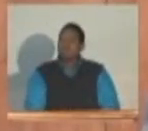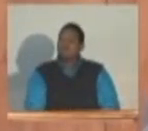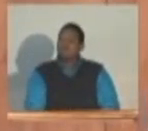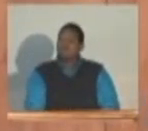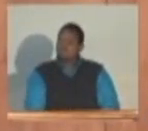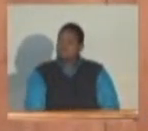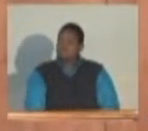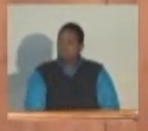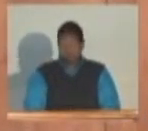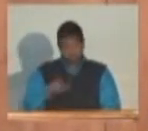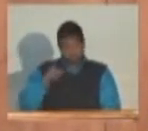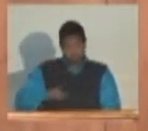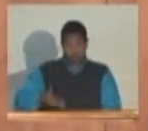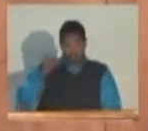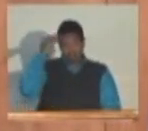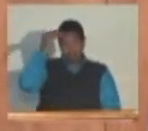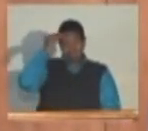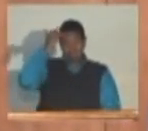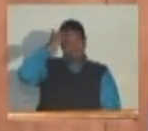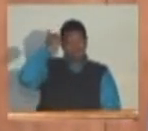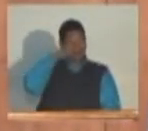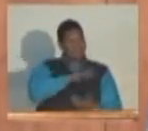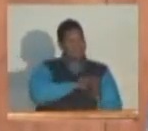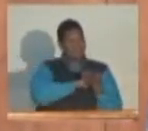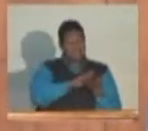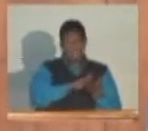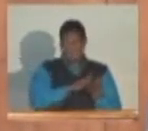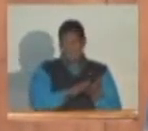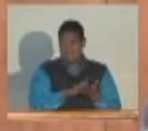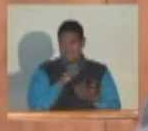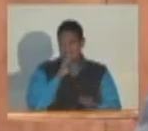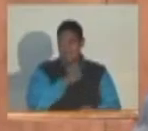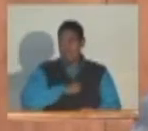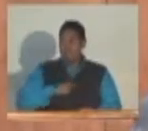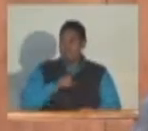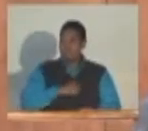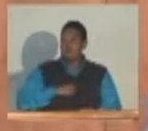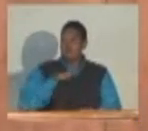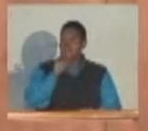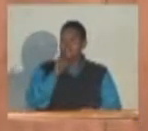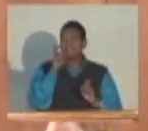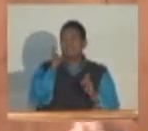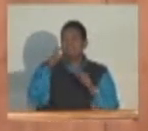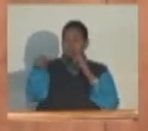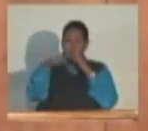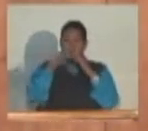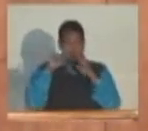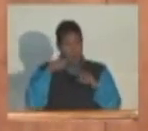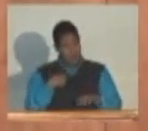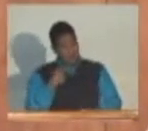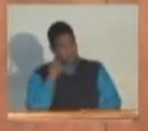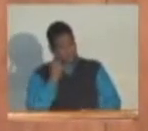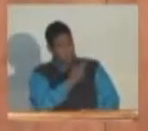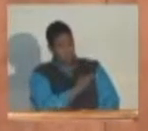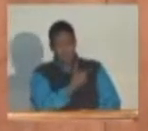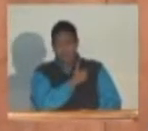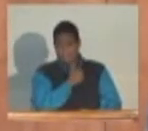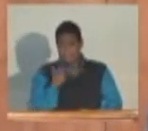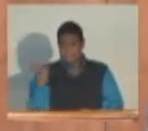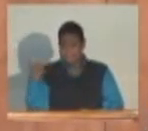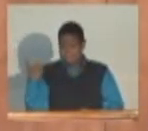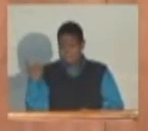I know because of decency. An apology is owed to them. When I saw the member